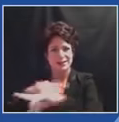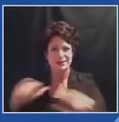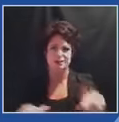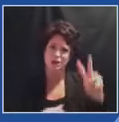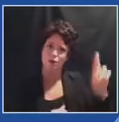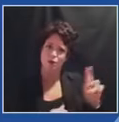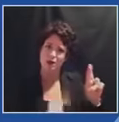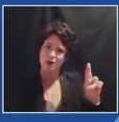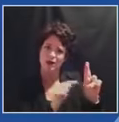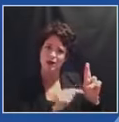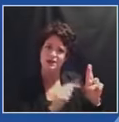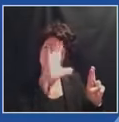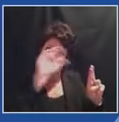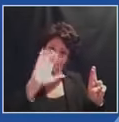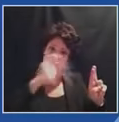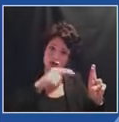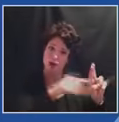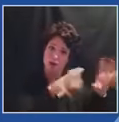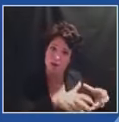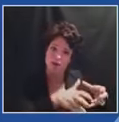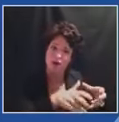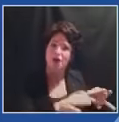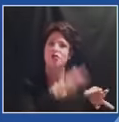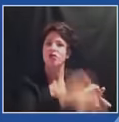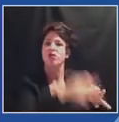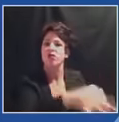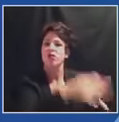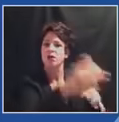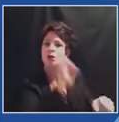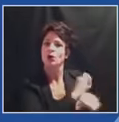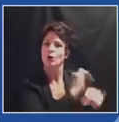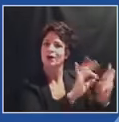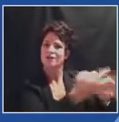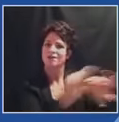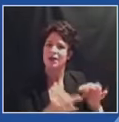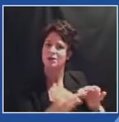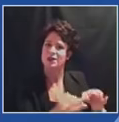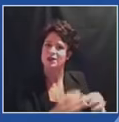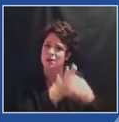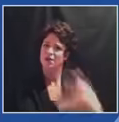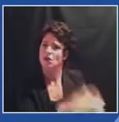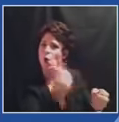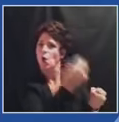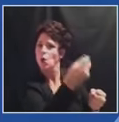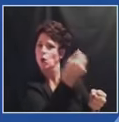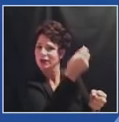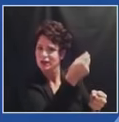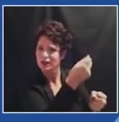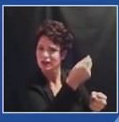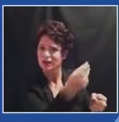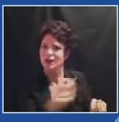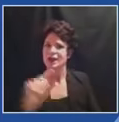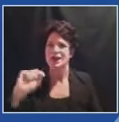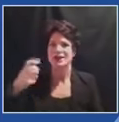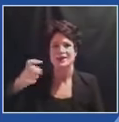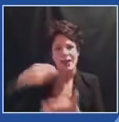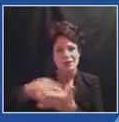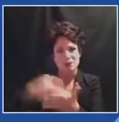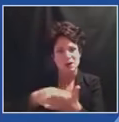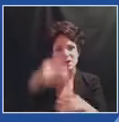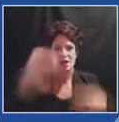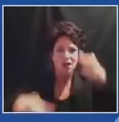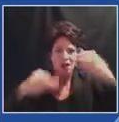and President Trump are stalling on support for working families, even as they dole out taxpayer money to big corporations